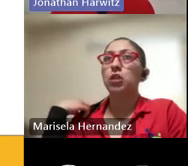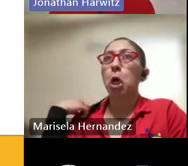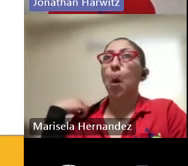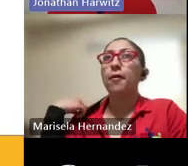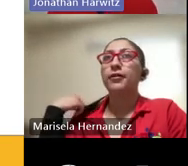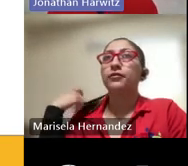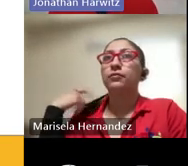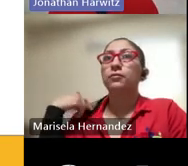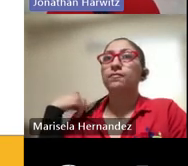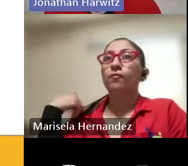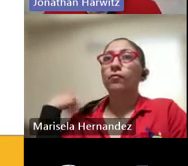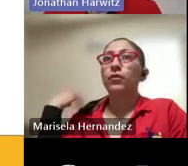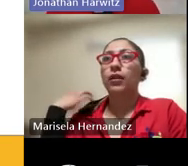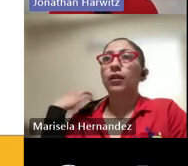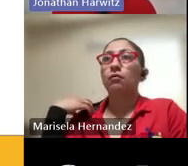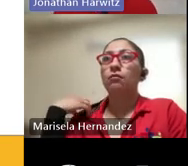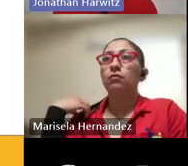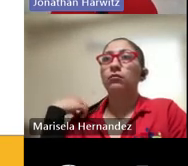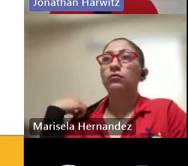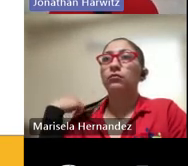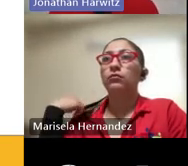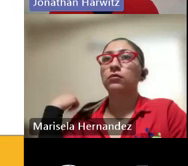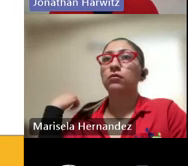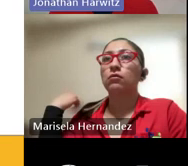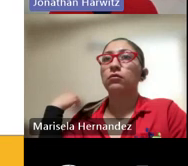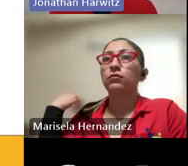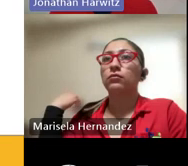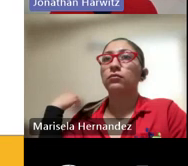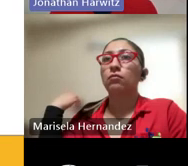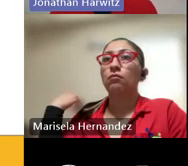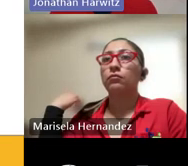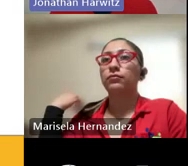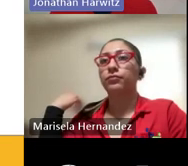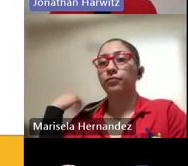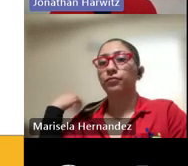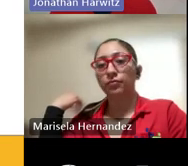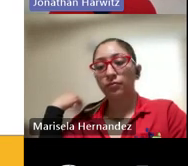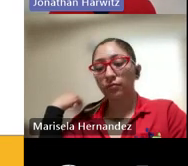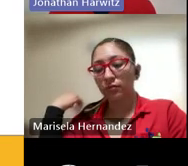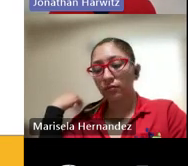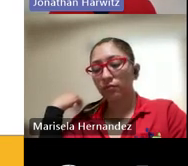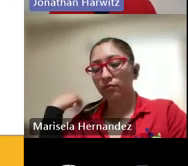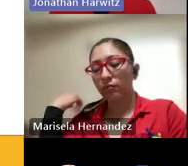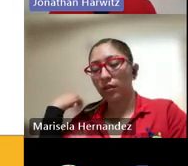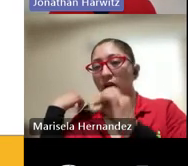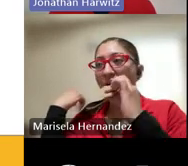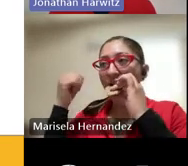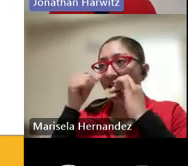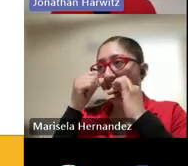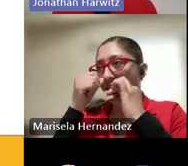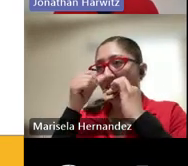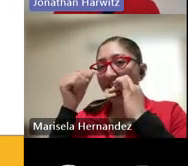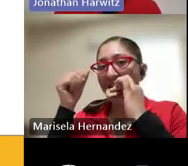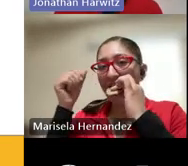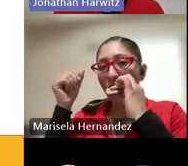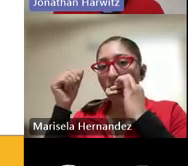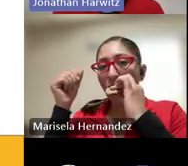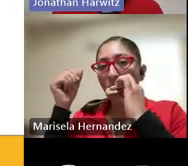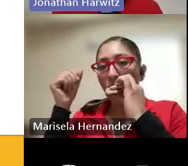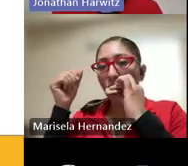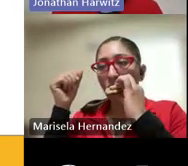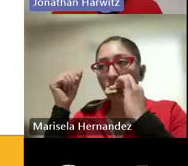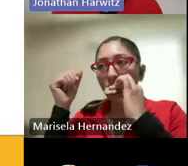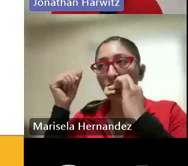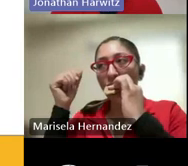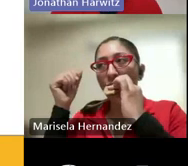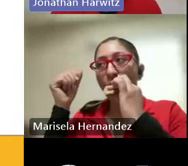three theoretical programs that are theoretically not well designed to serve rural areas and help you, and turn it over